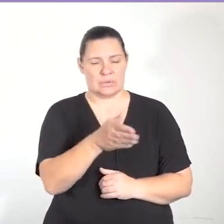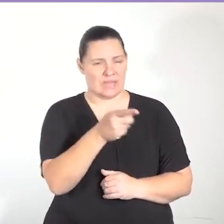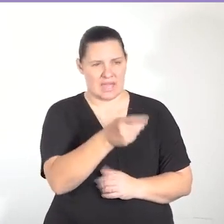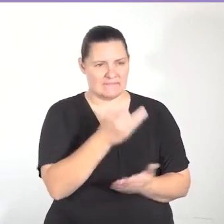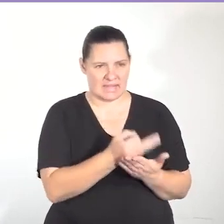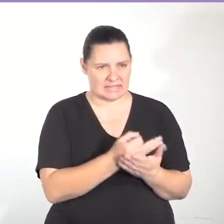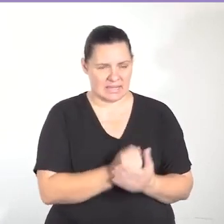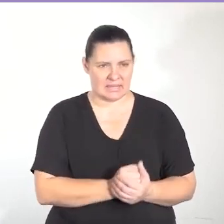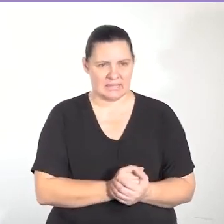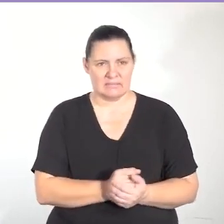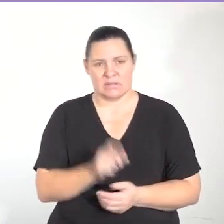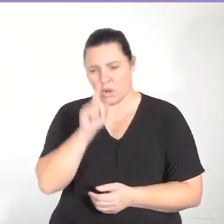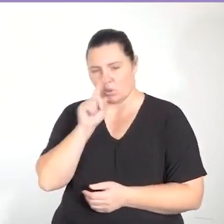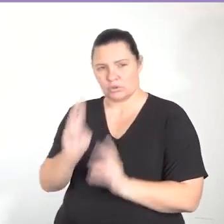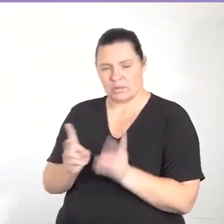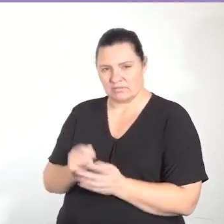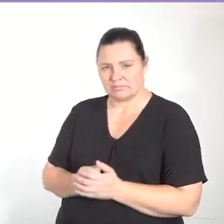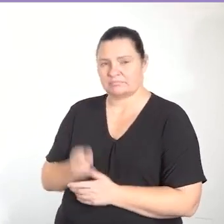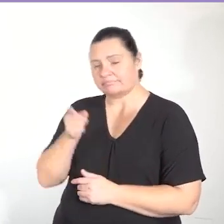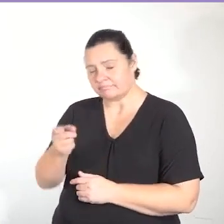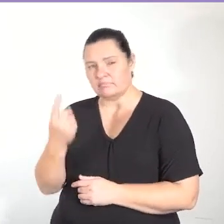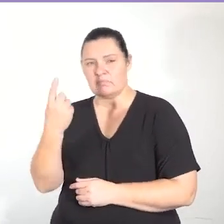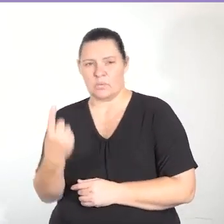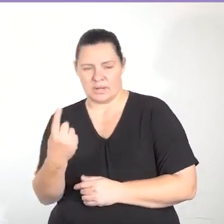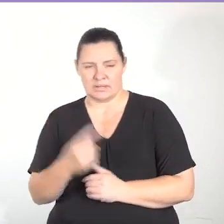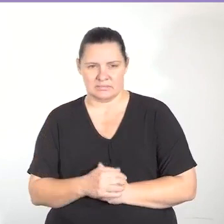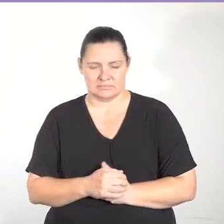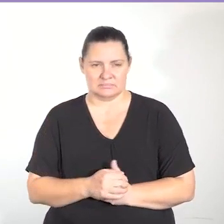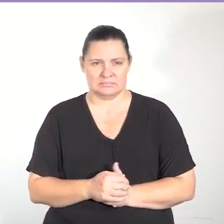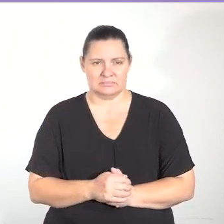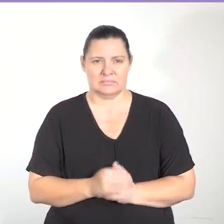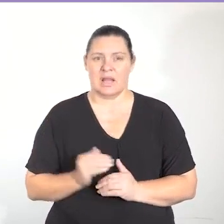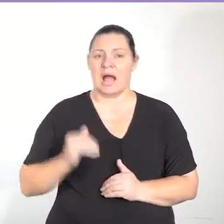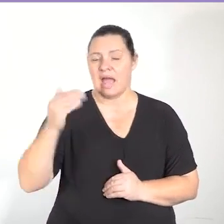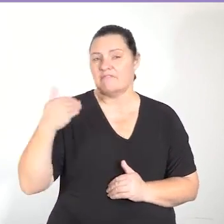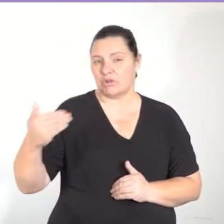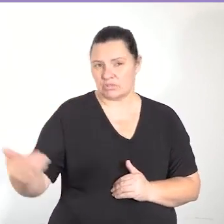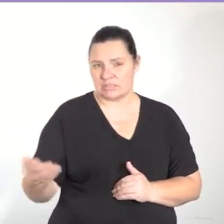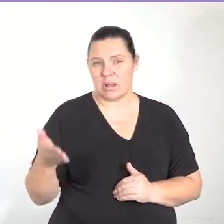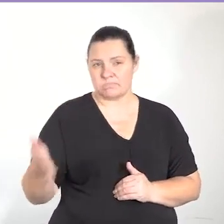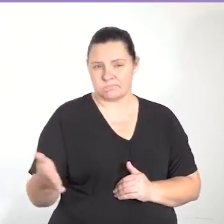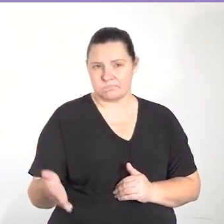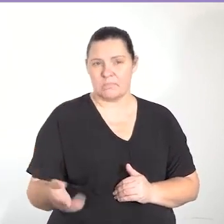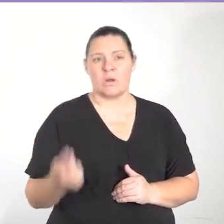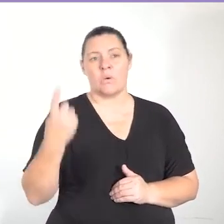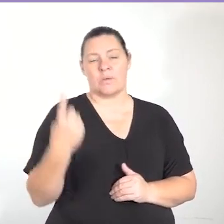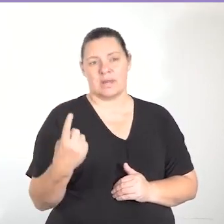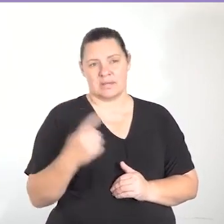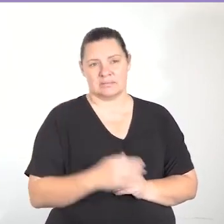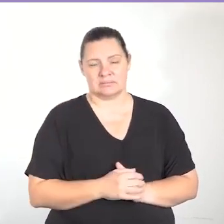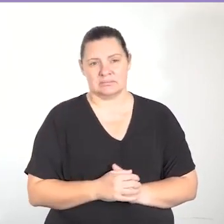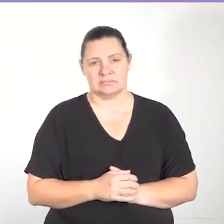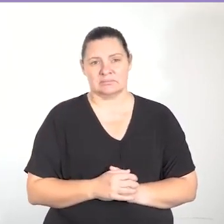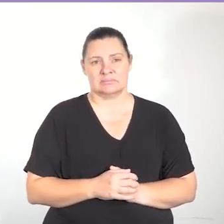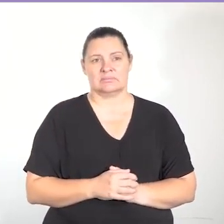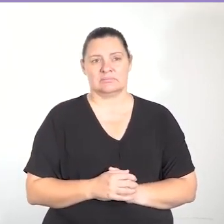there as a factor. And when I look at the 12, 3 is there as a factor. And the highest frequency that it appears there is only